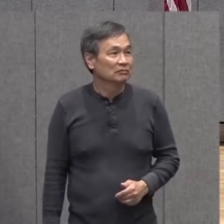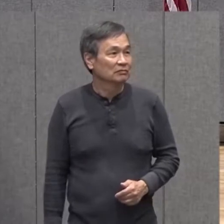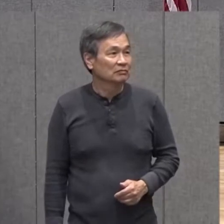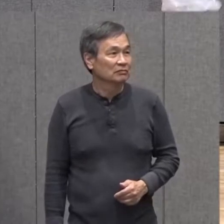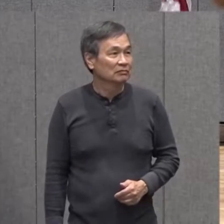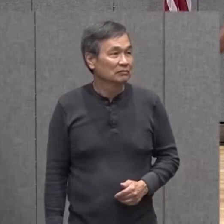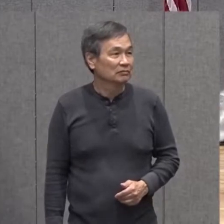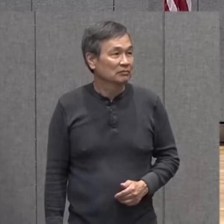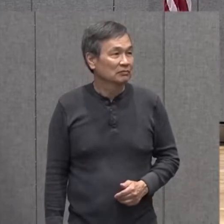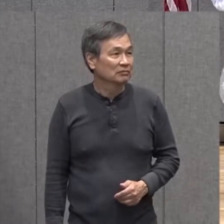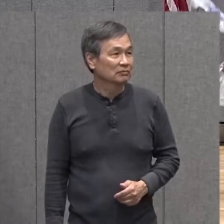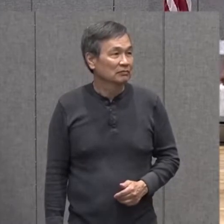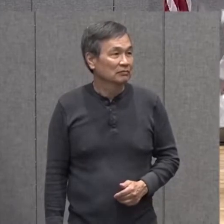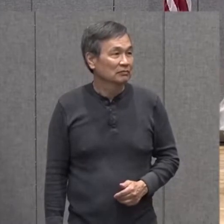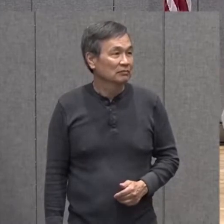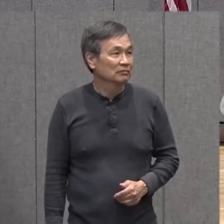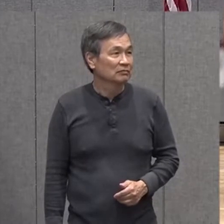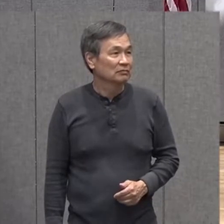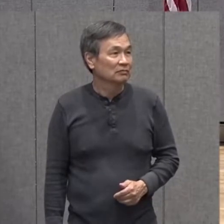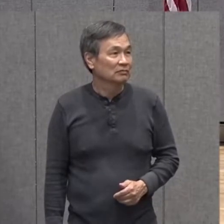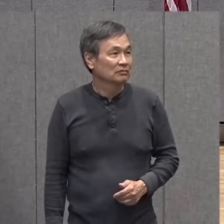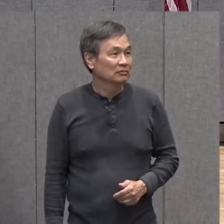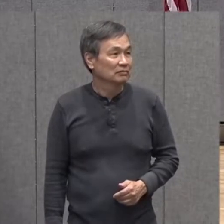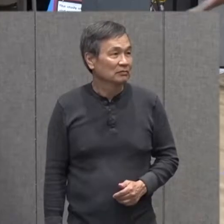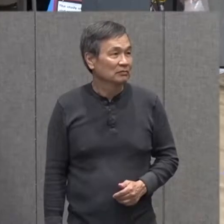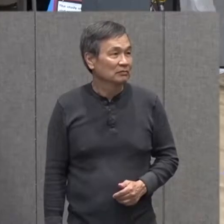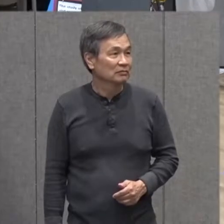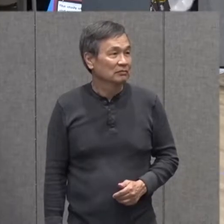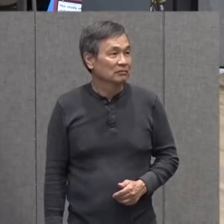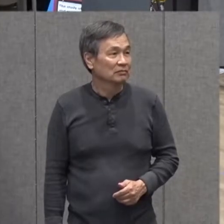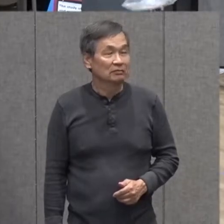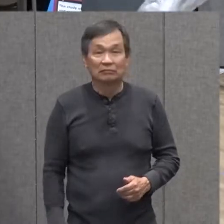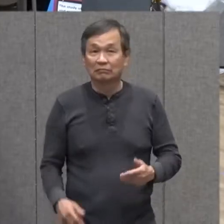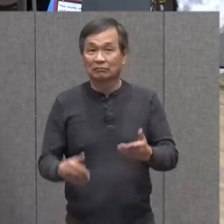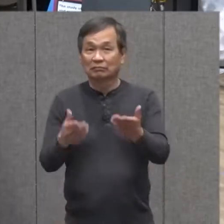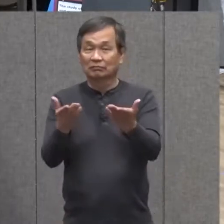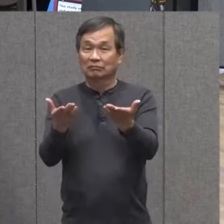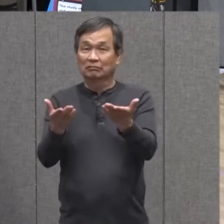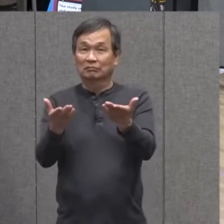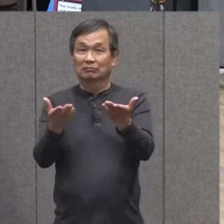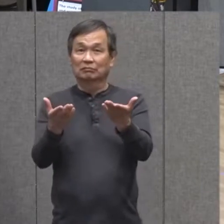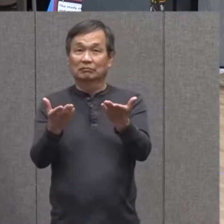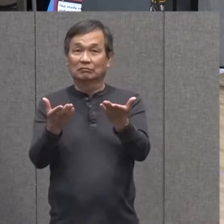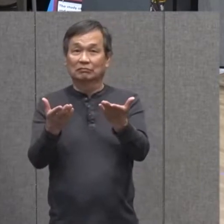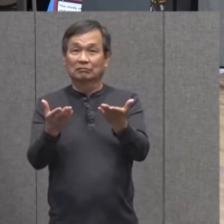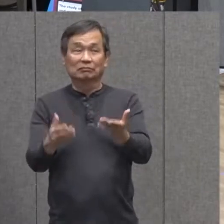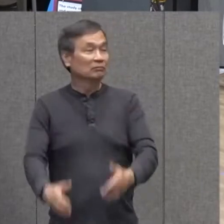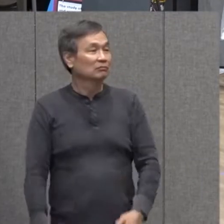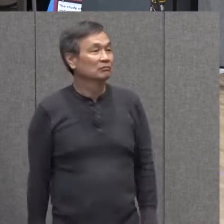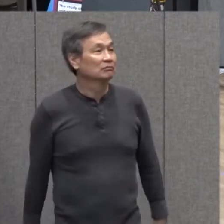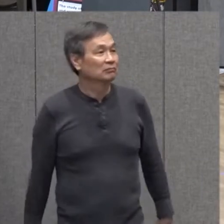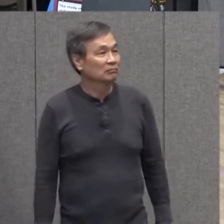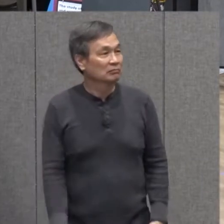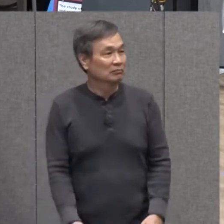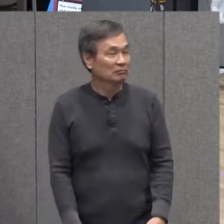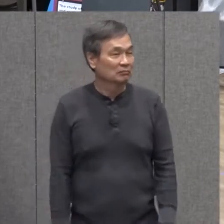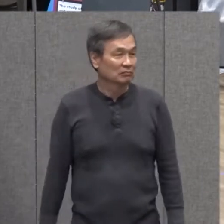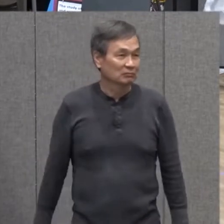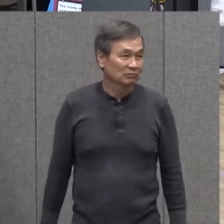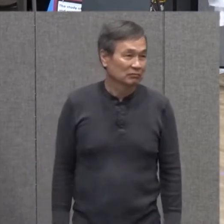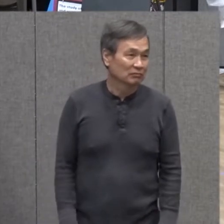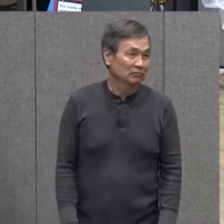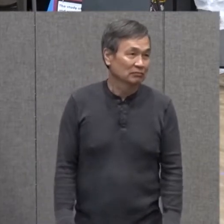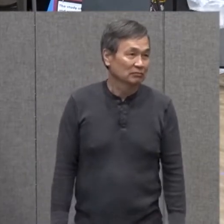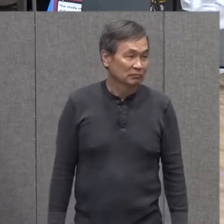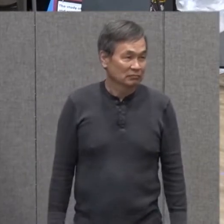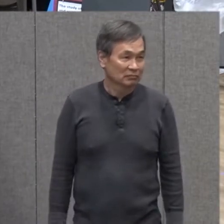catch, toss, catch, toss, catch, toss, catch. Ok, entonces estamos tirando, empezamos con la mano derecha, la que tiene